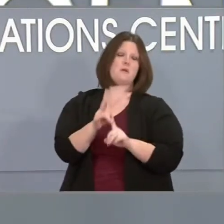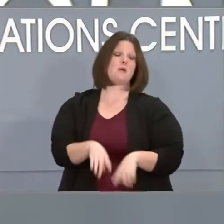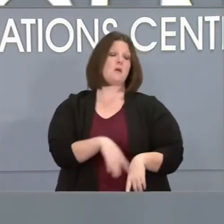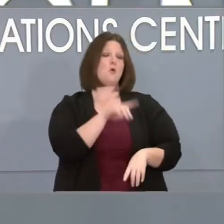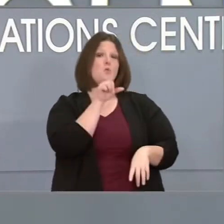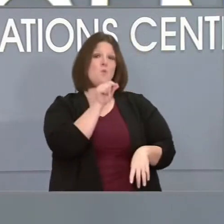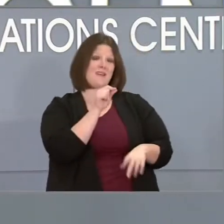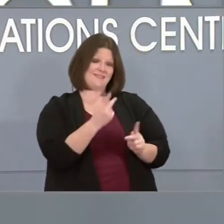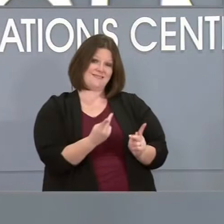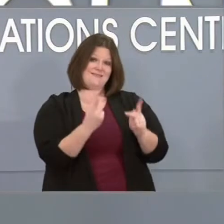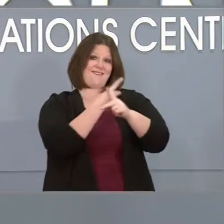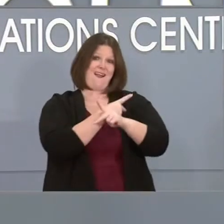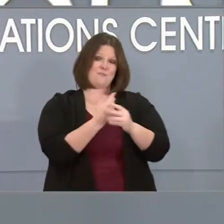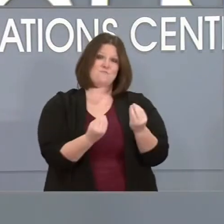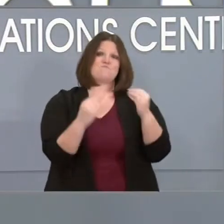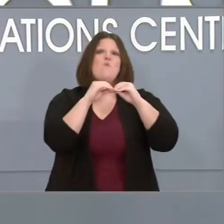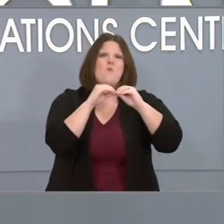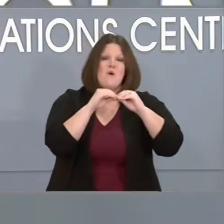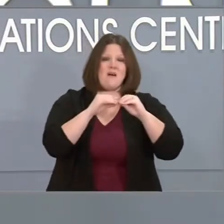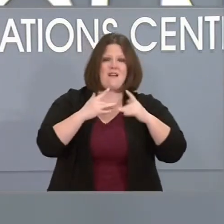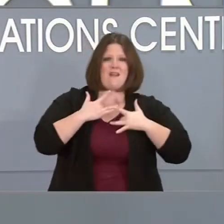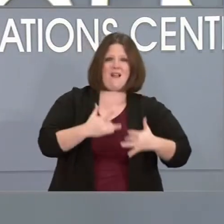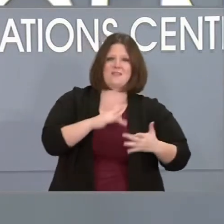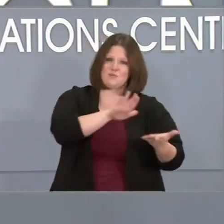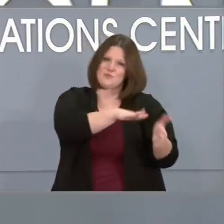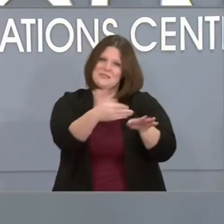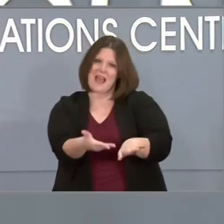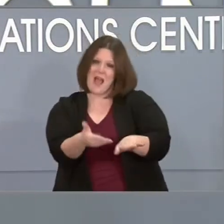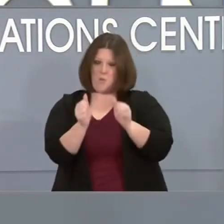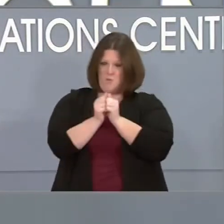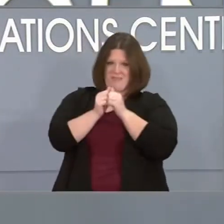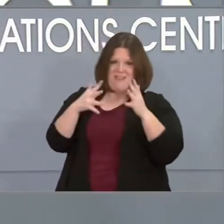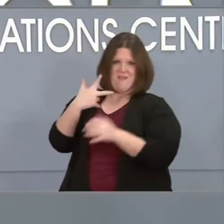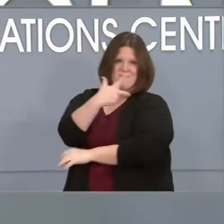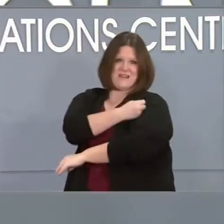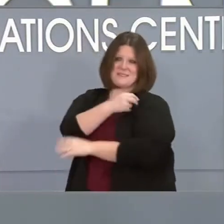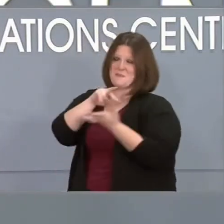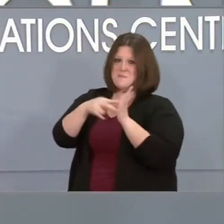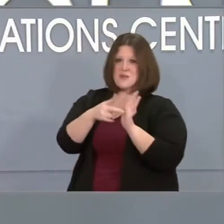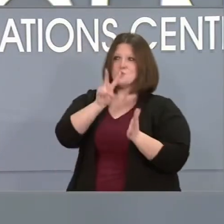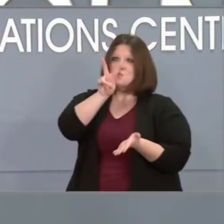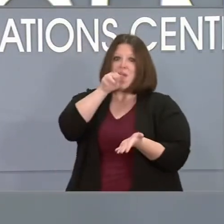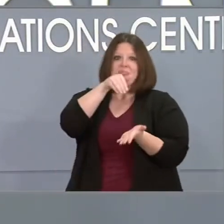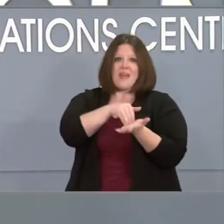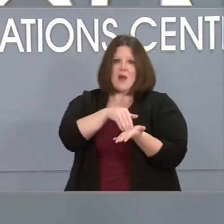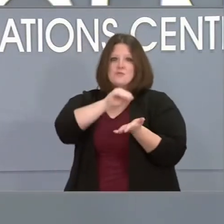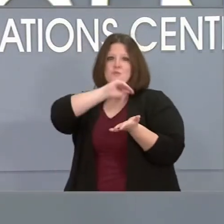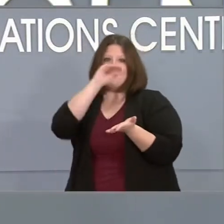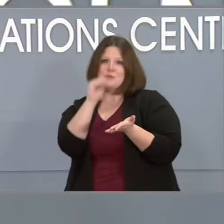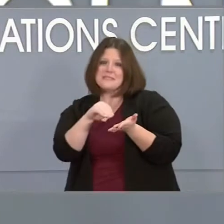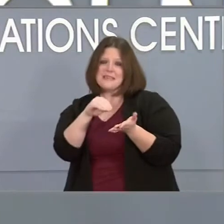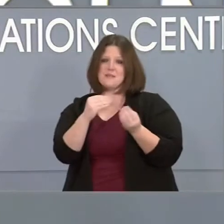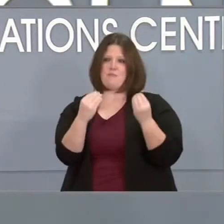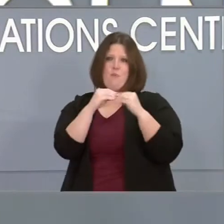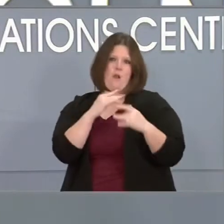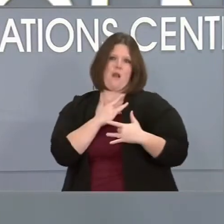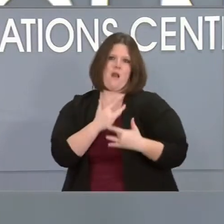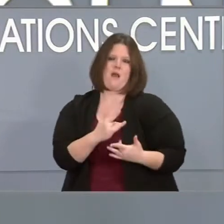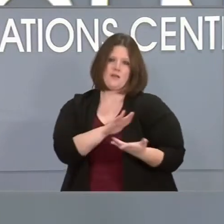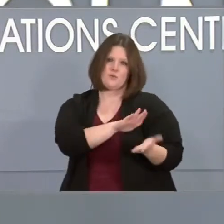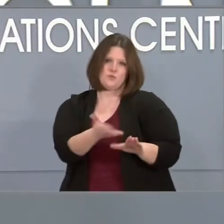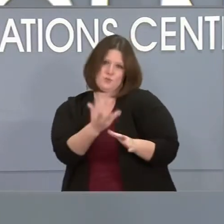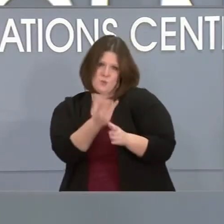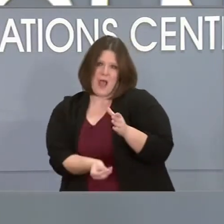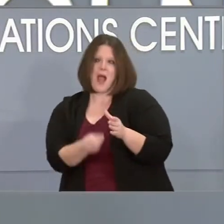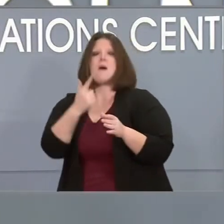likely to die of COVID if you are unvaccinated. That means 2,000% more likely to die. I don't want any